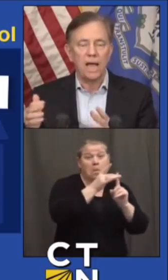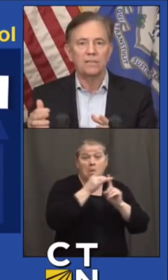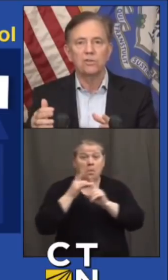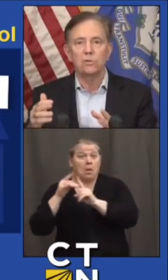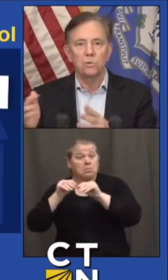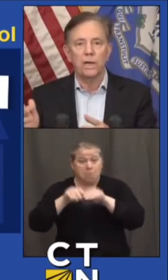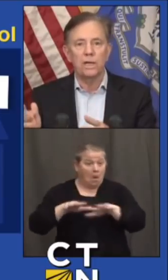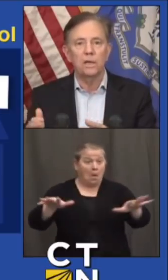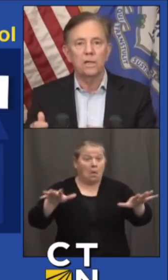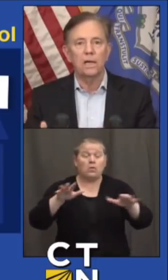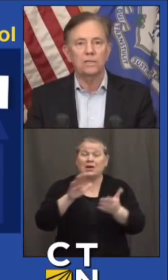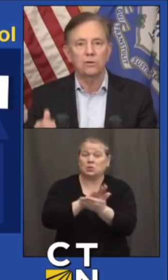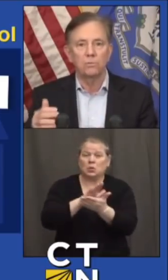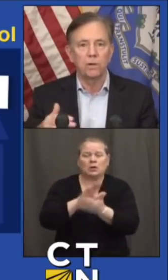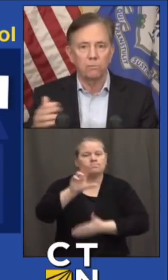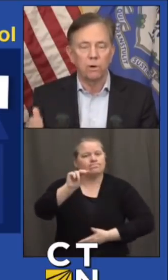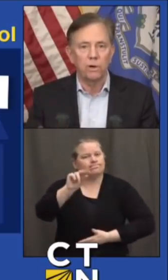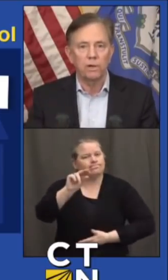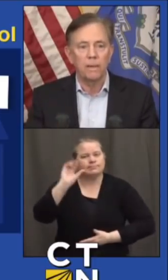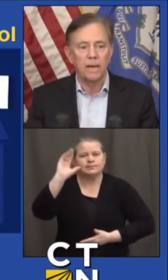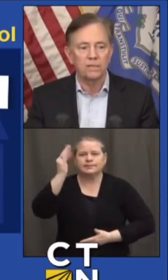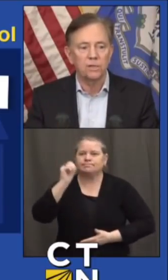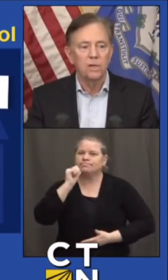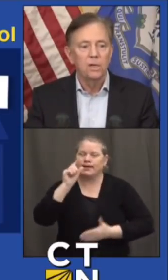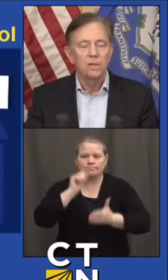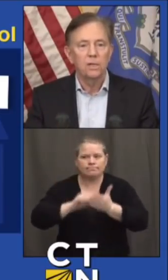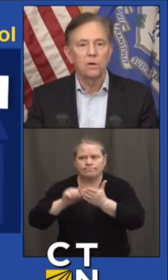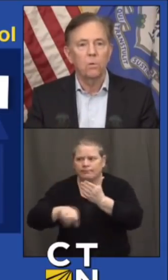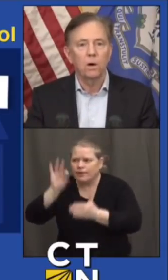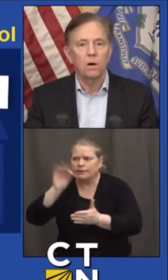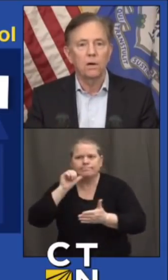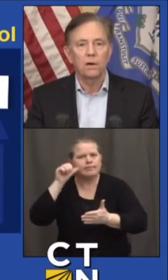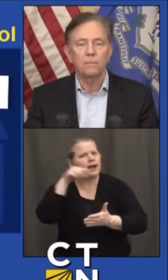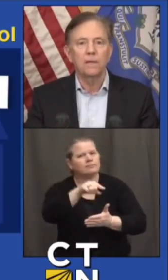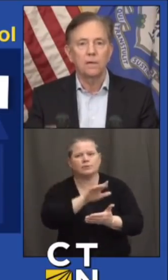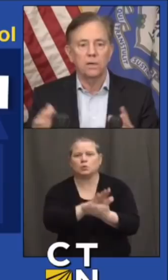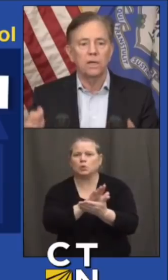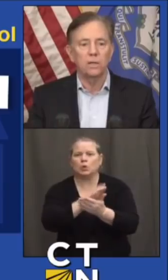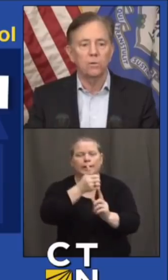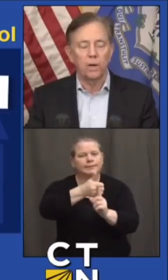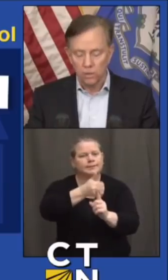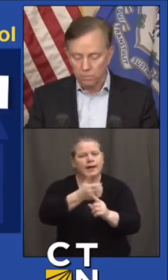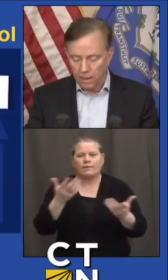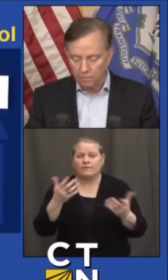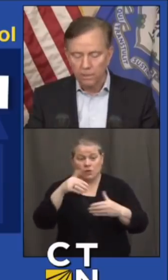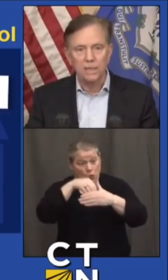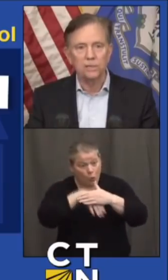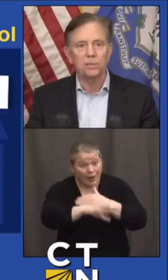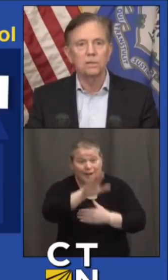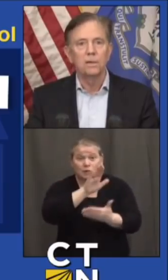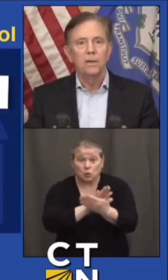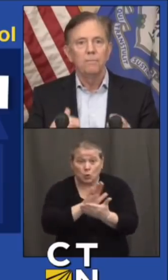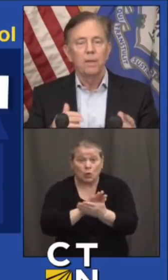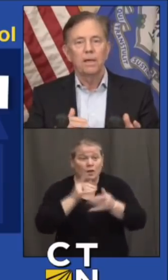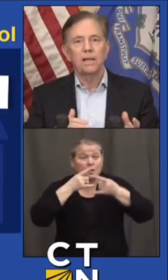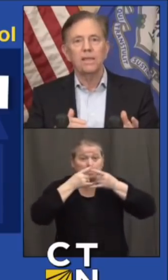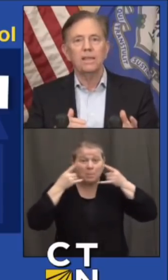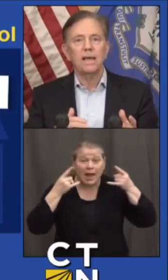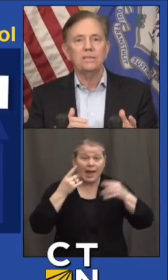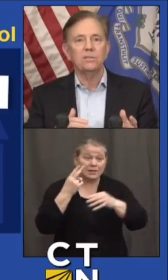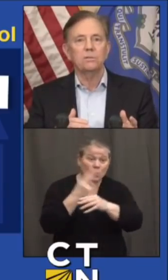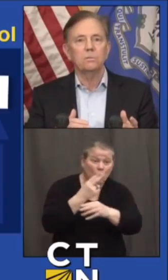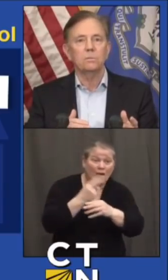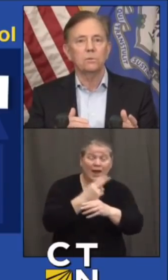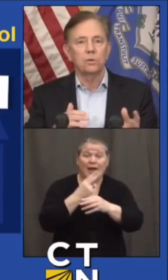virus at school in the classroom where you're wearing a mask than you are in the greater population. And I